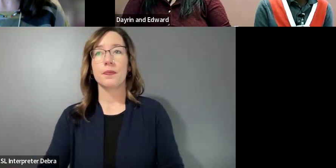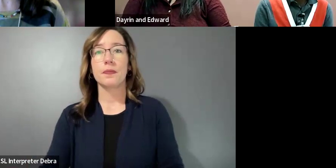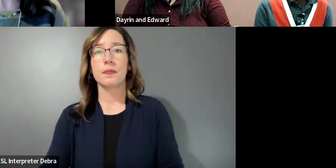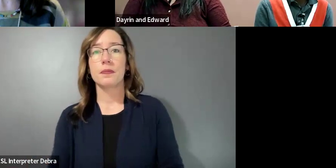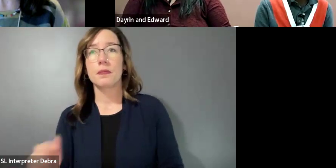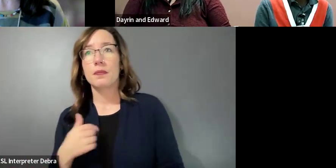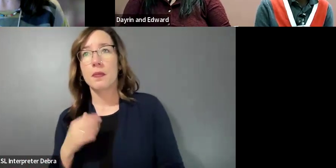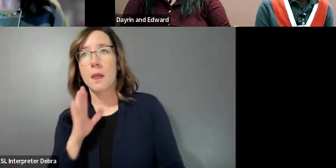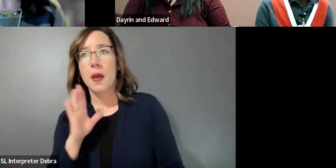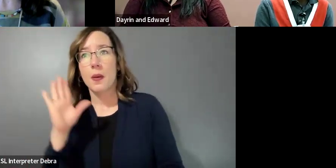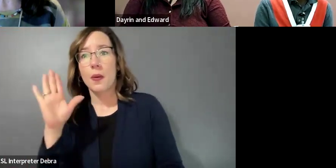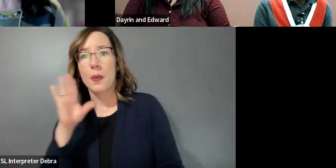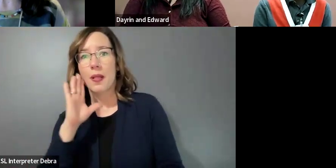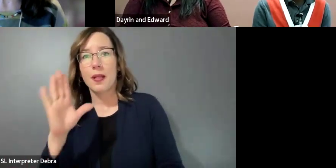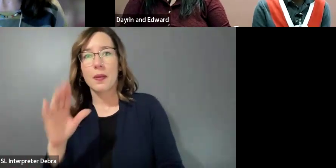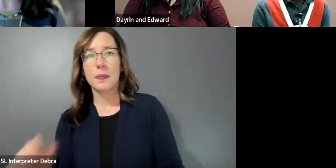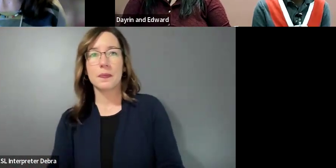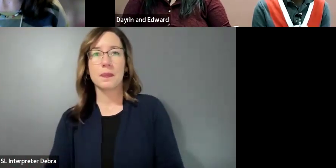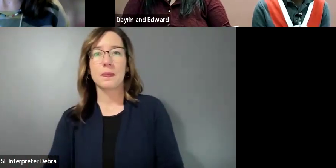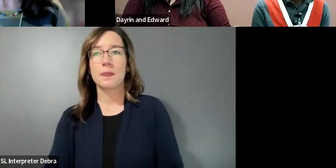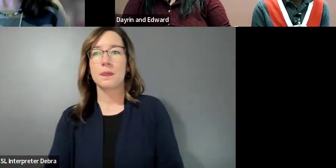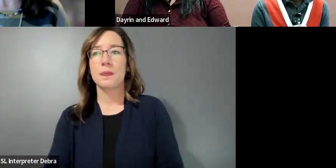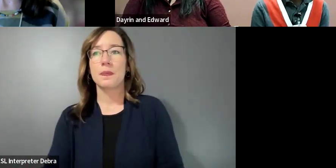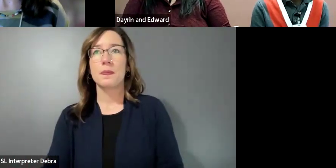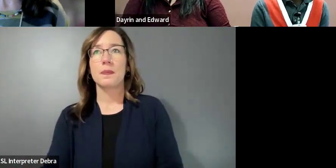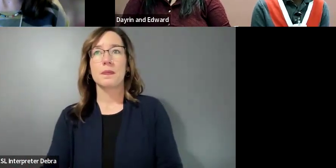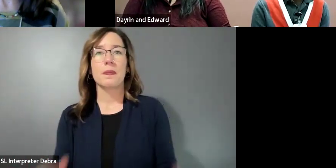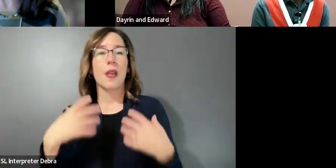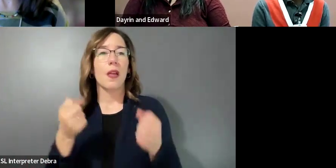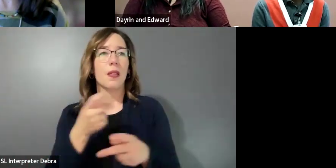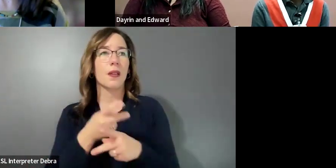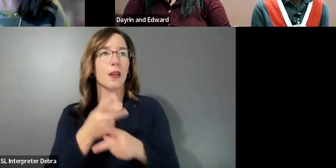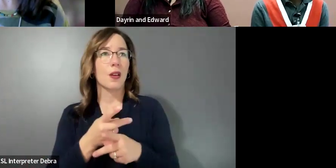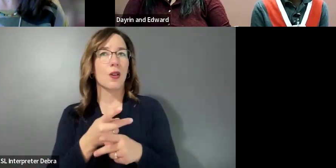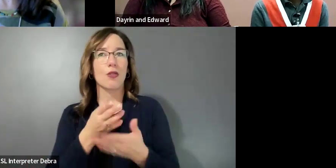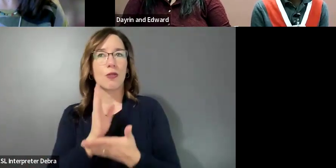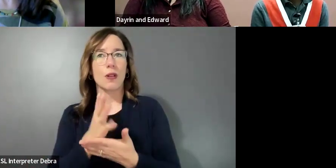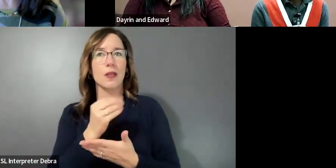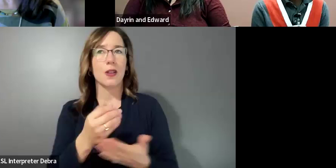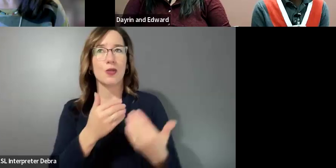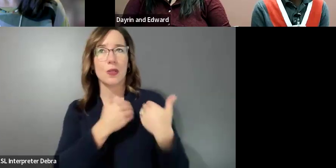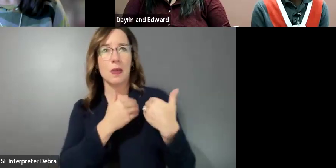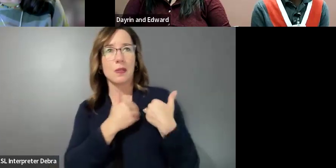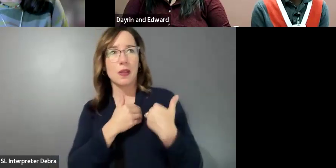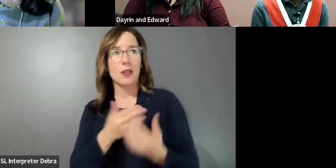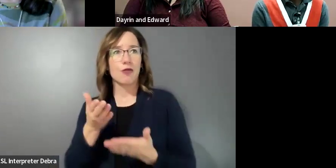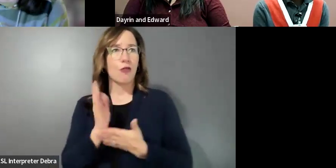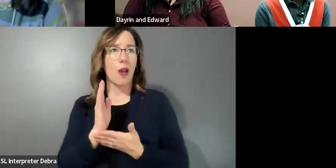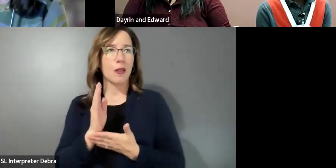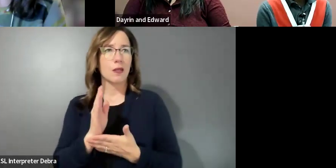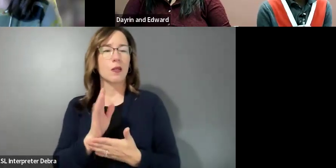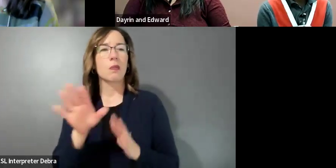I will. thank you. Hello. Healthcare rights and responsibilities. Rights. Choose